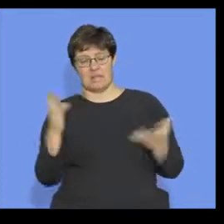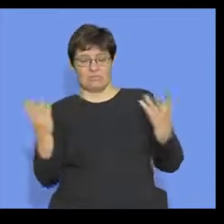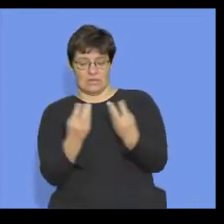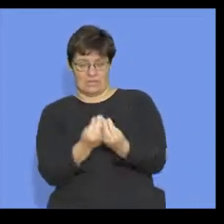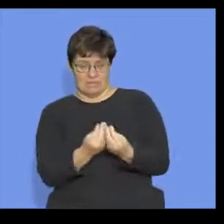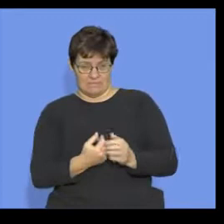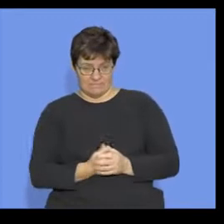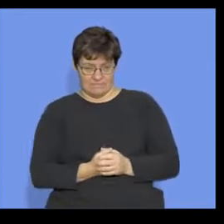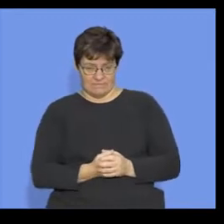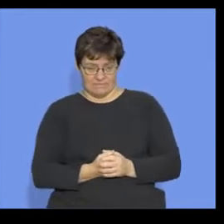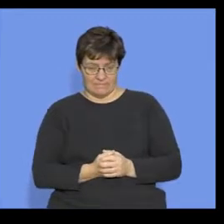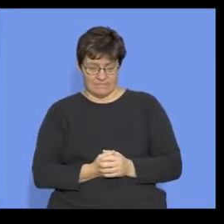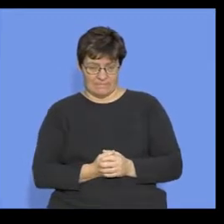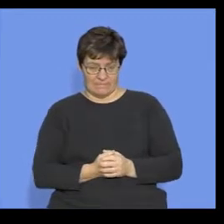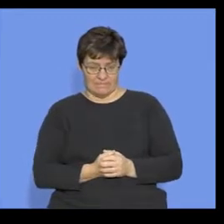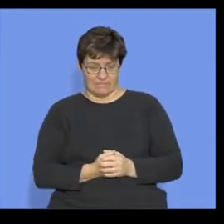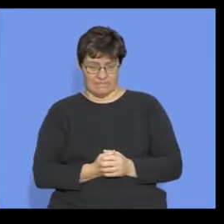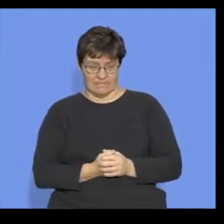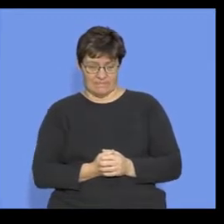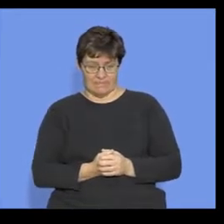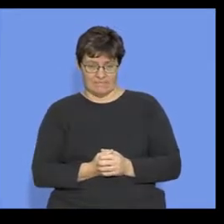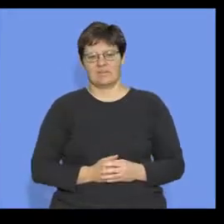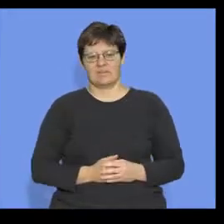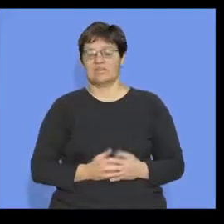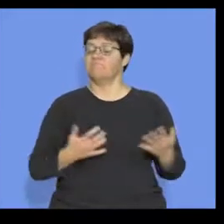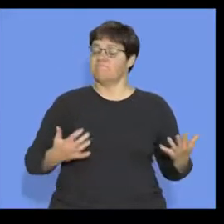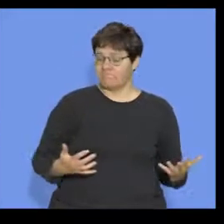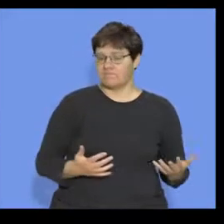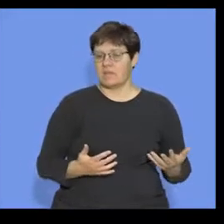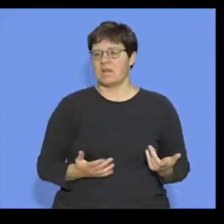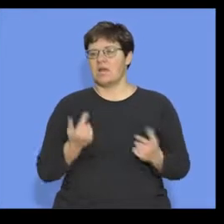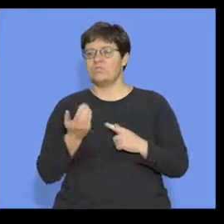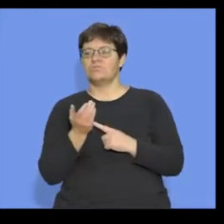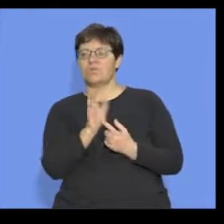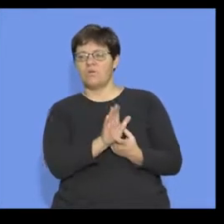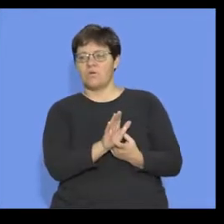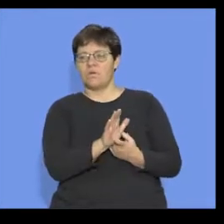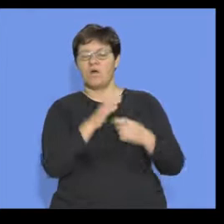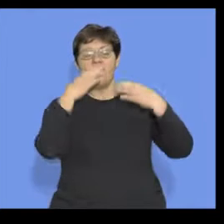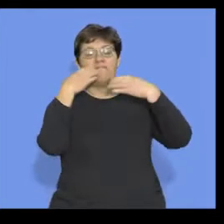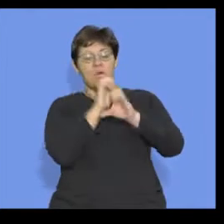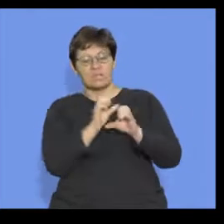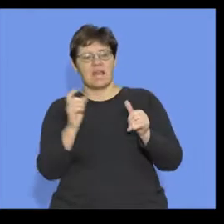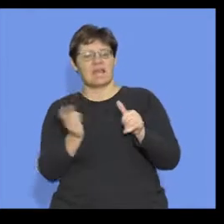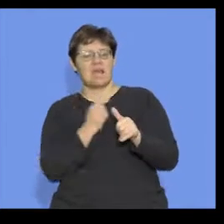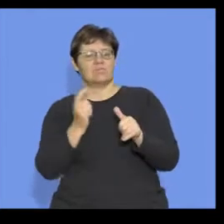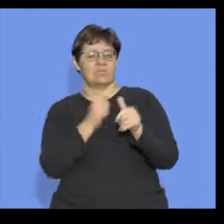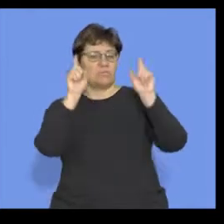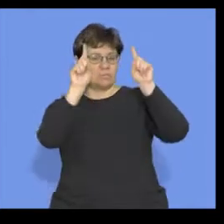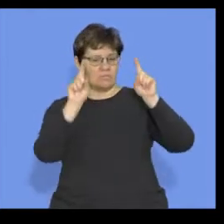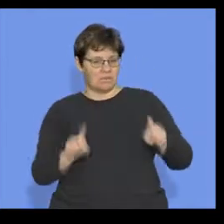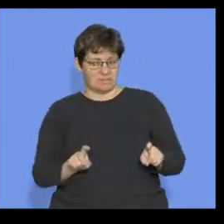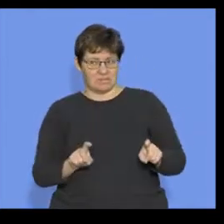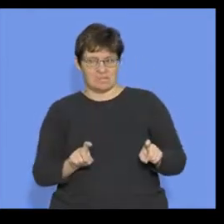B combined. Are we together? Fantastic. So we've indicated that we'll focus on application of